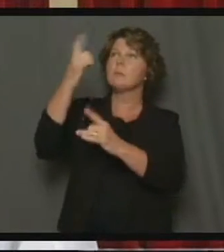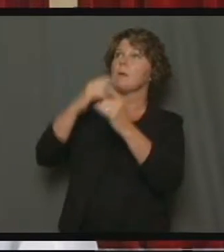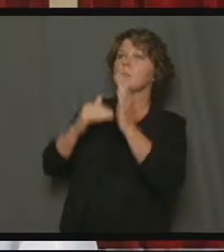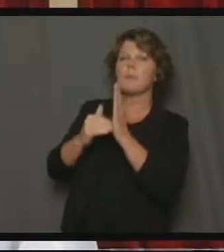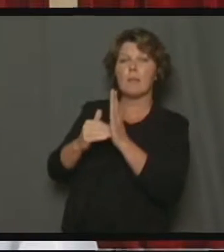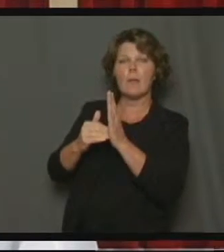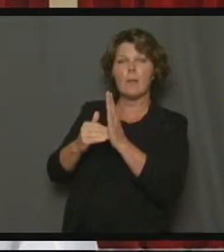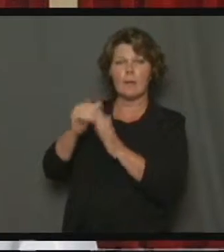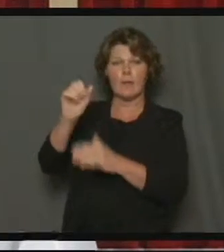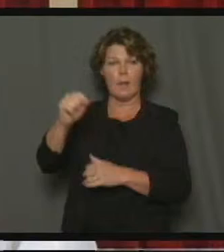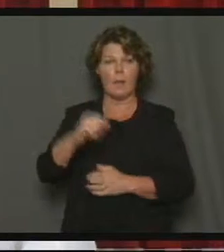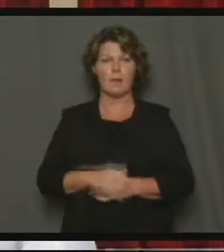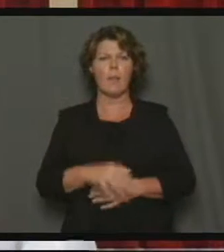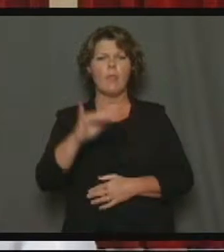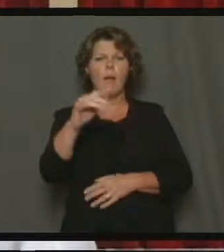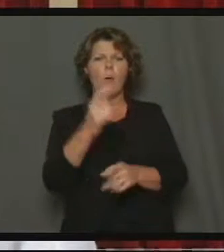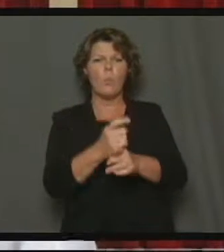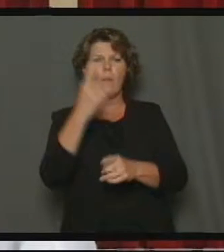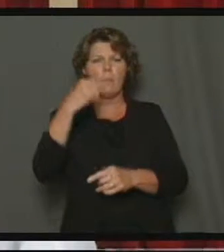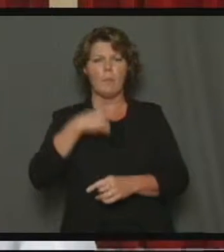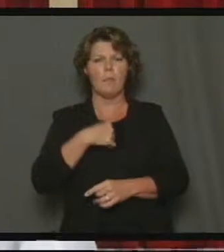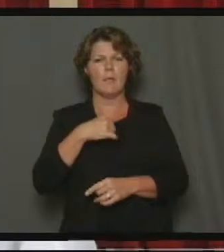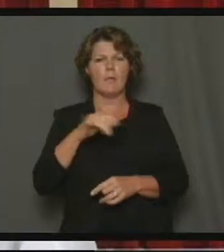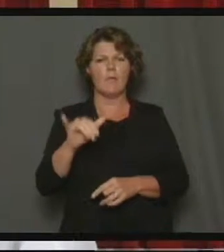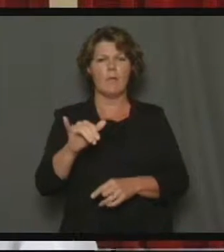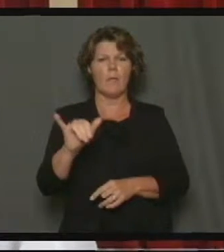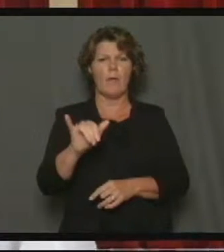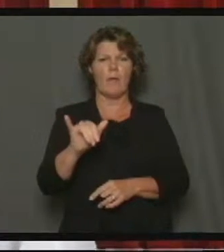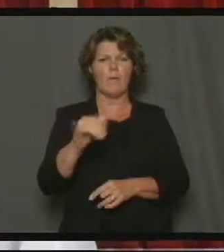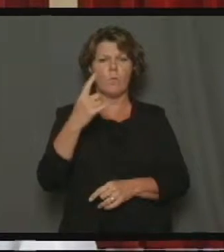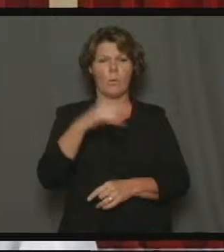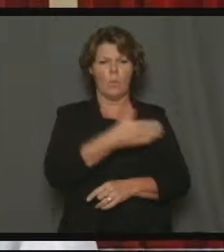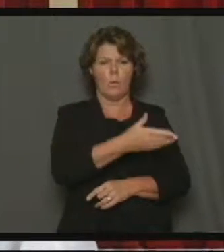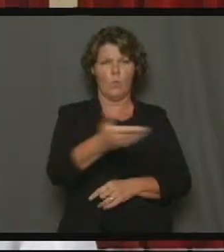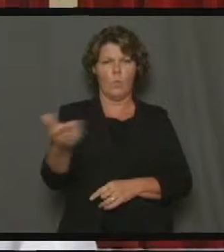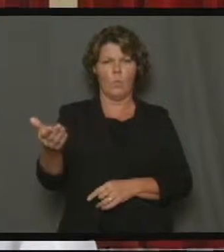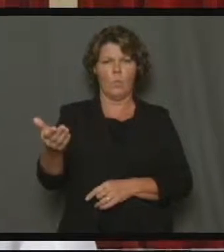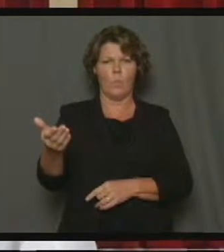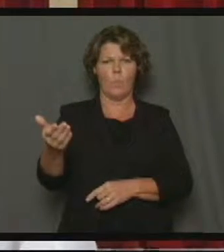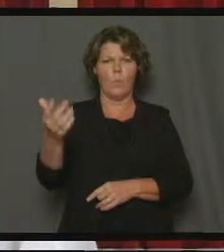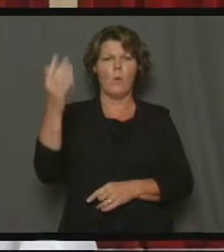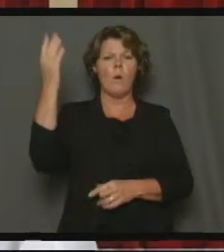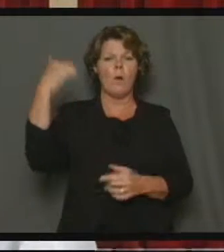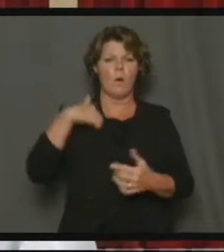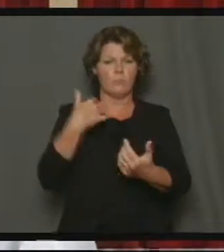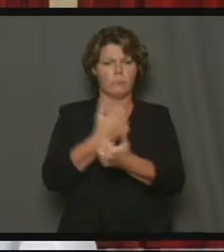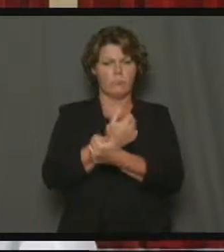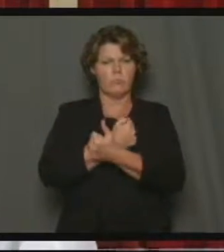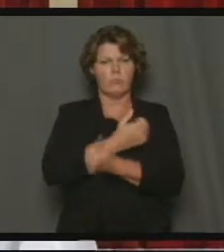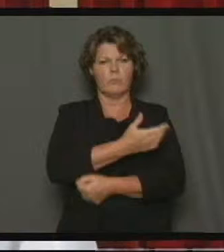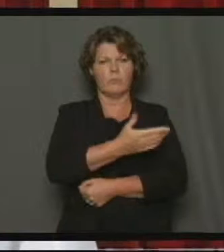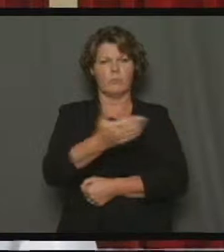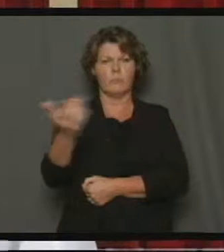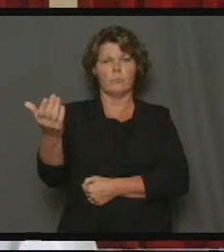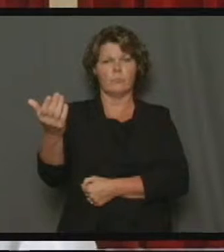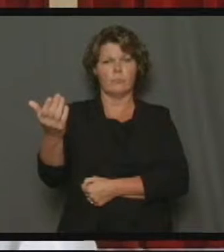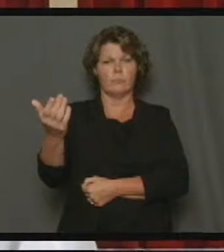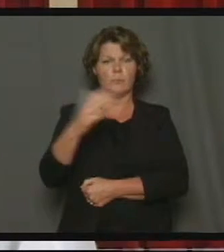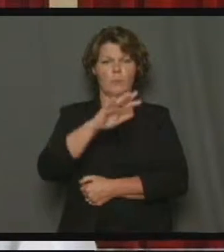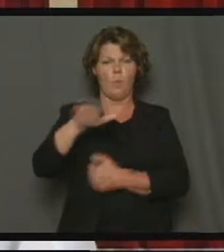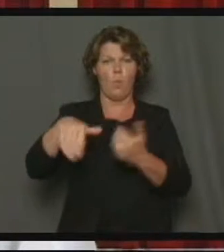Christ. It is right for me to feel this way about you all, because I hold you in my heart. For you are